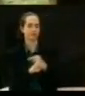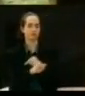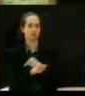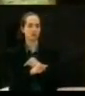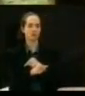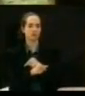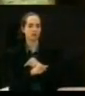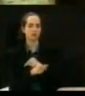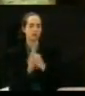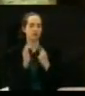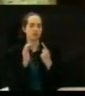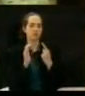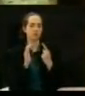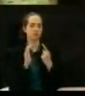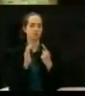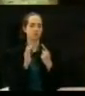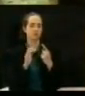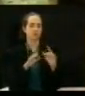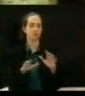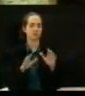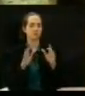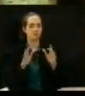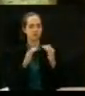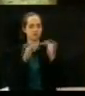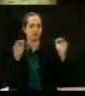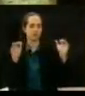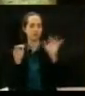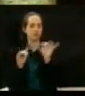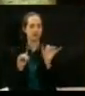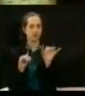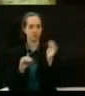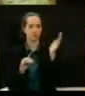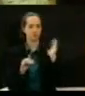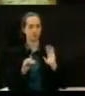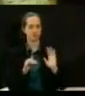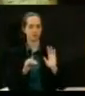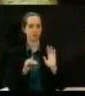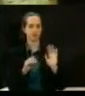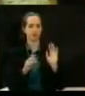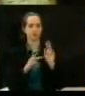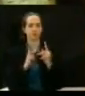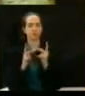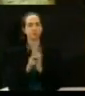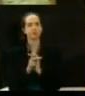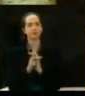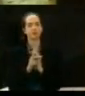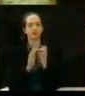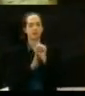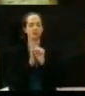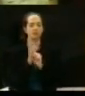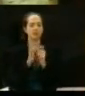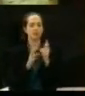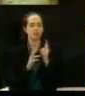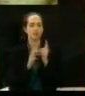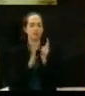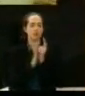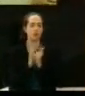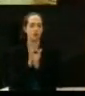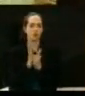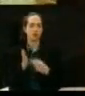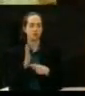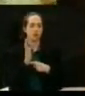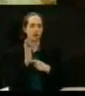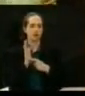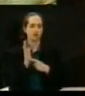as it was in the previous version. The only state law requires, or FEMA regulations require, that the ordinance specifically references